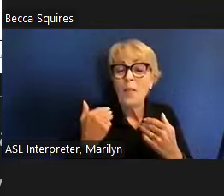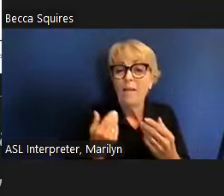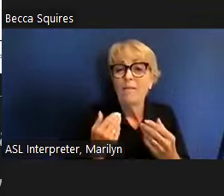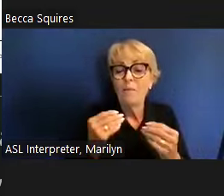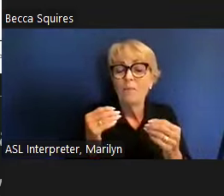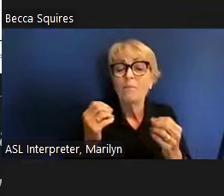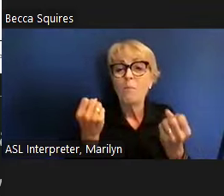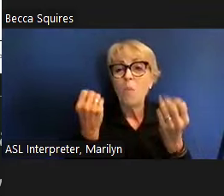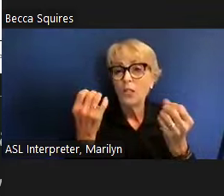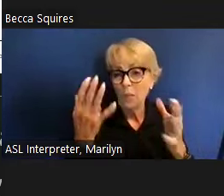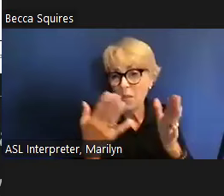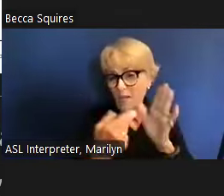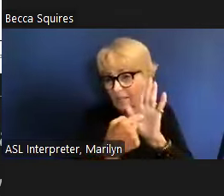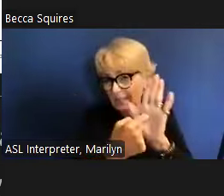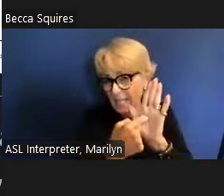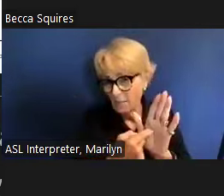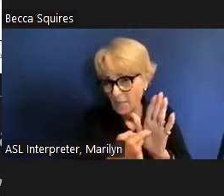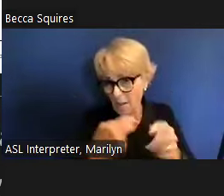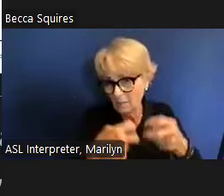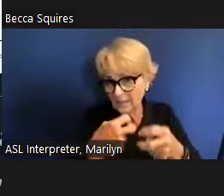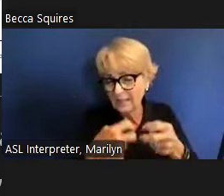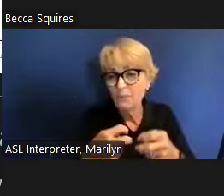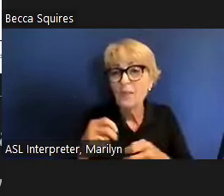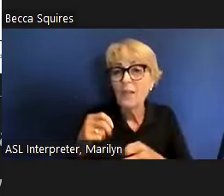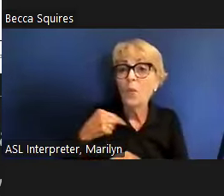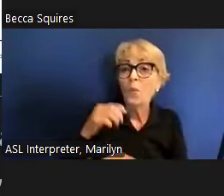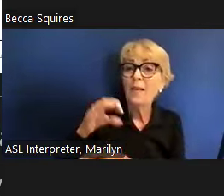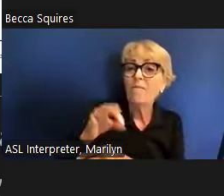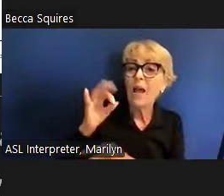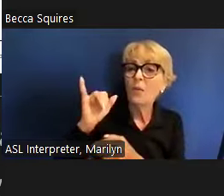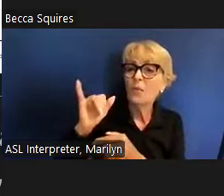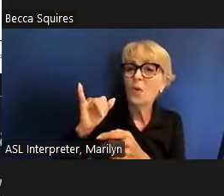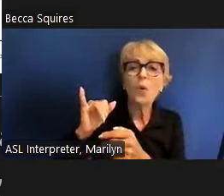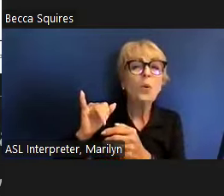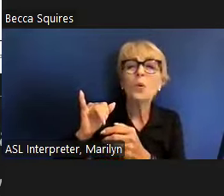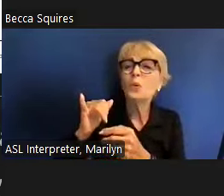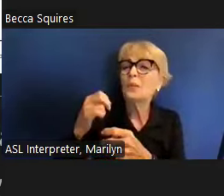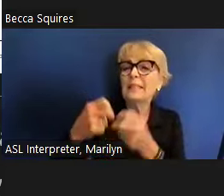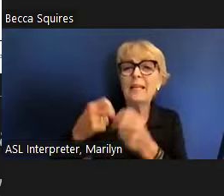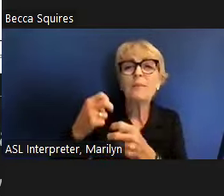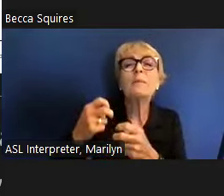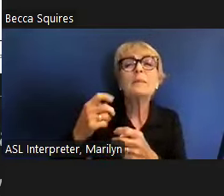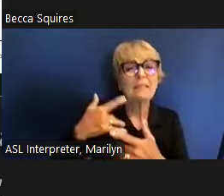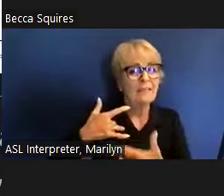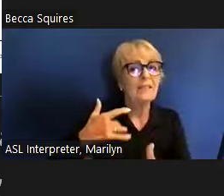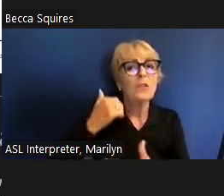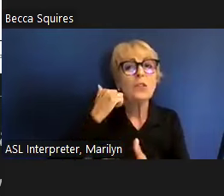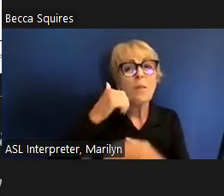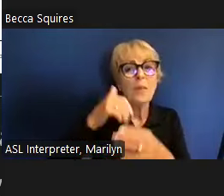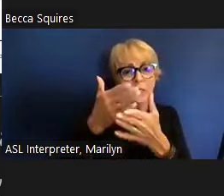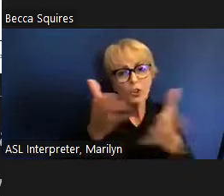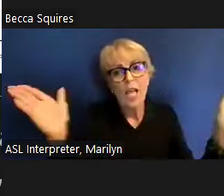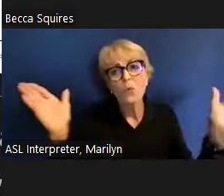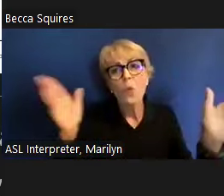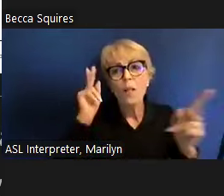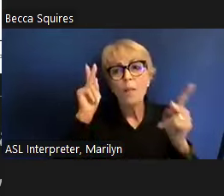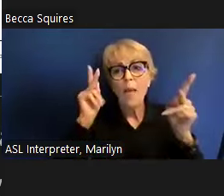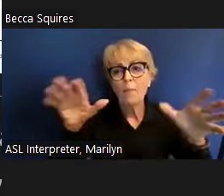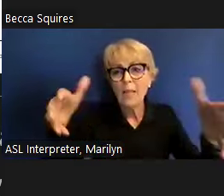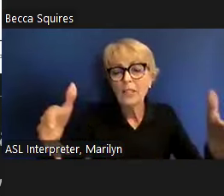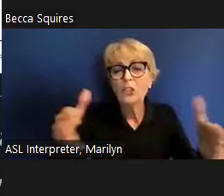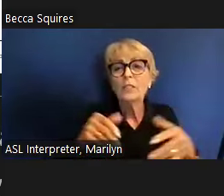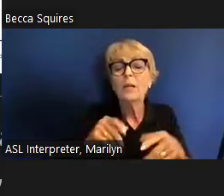symptoms. And what we found was these symptoms are pretty common in the general population, but if you combine